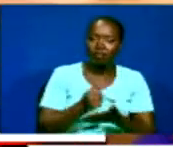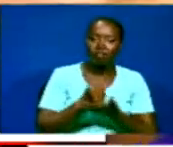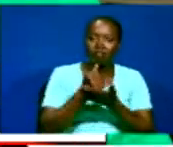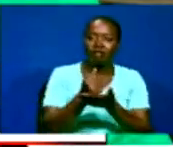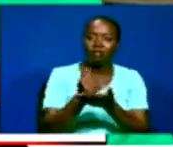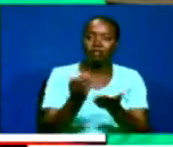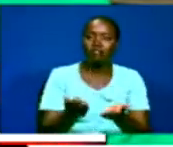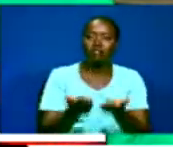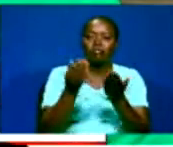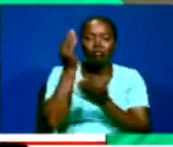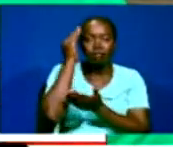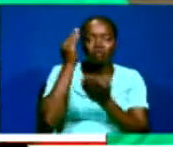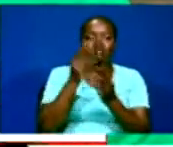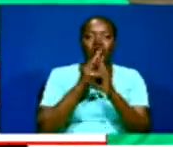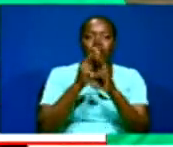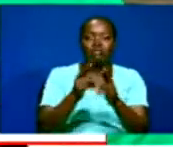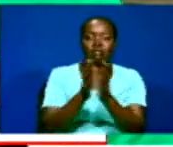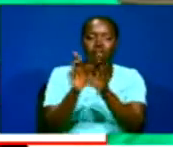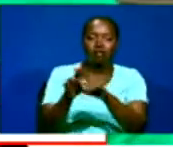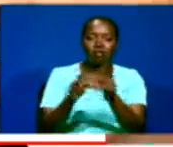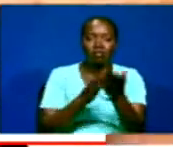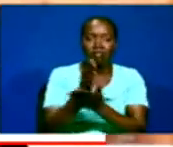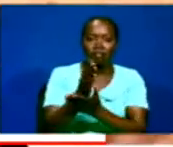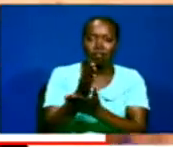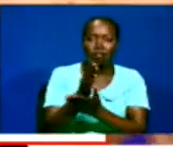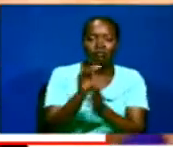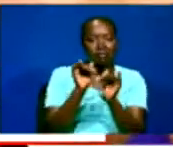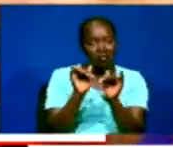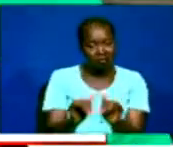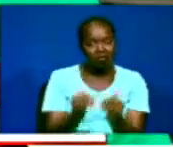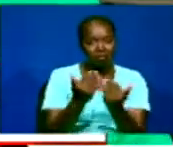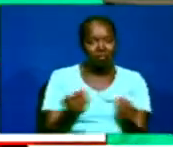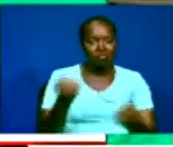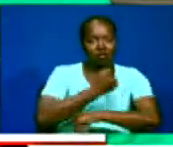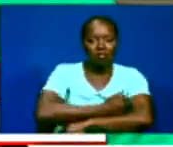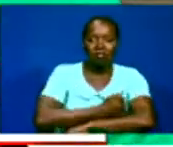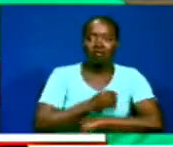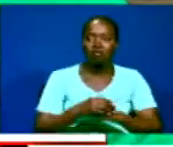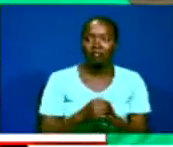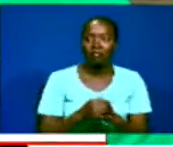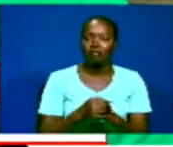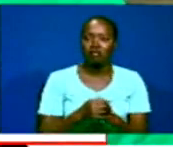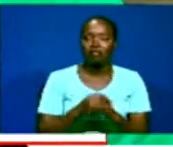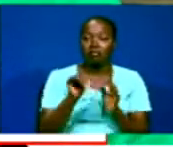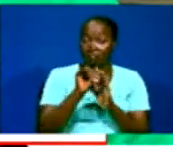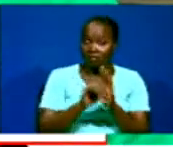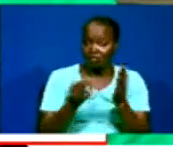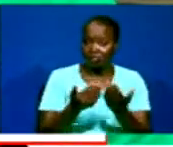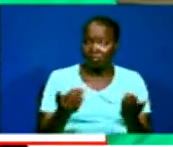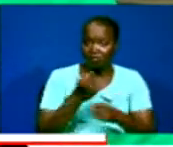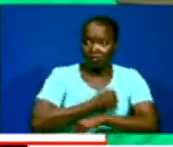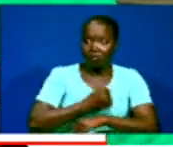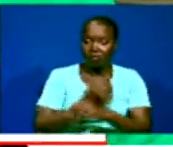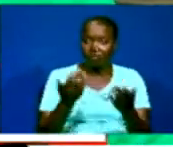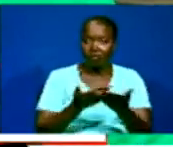their academic performance and also ensure retention of children in schools. We identified children in a school where I